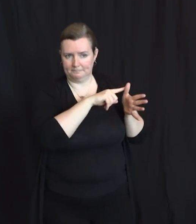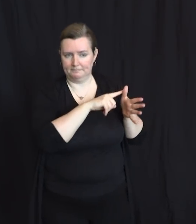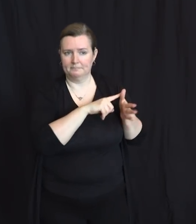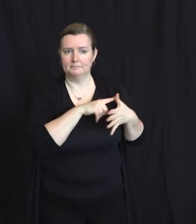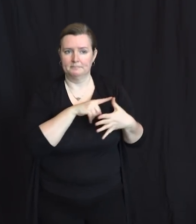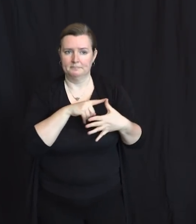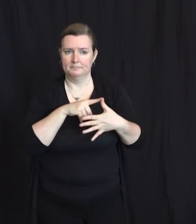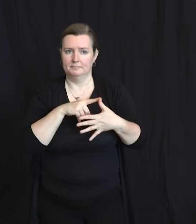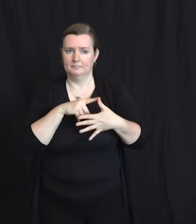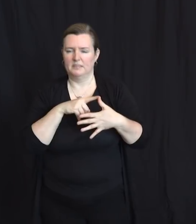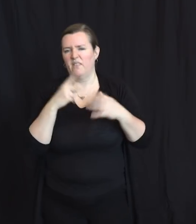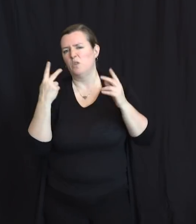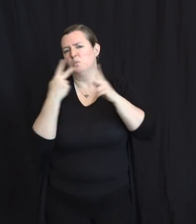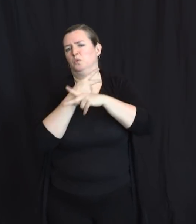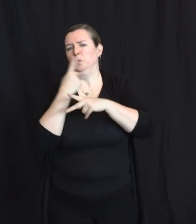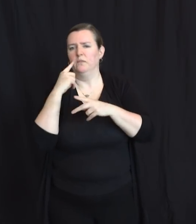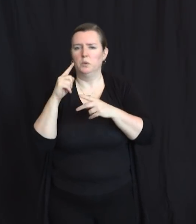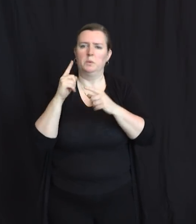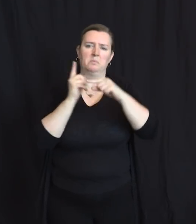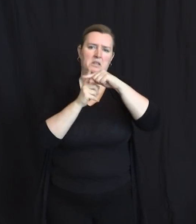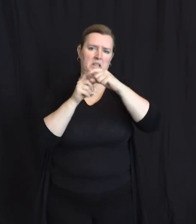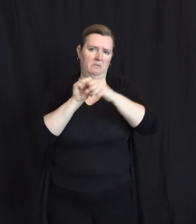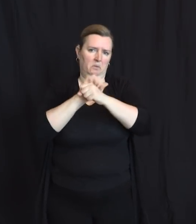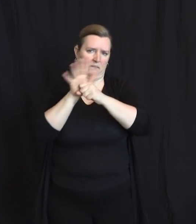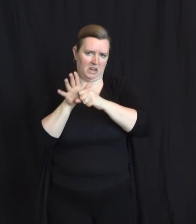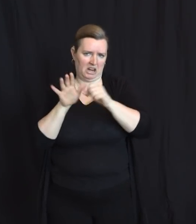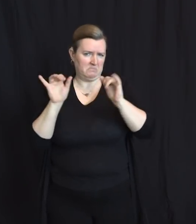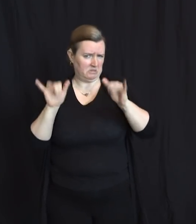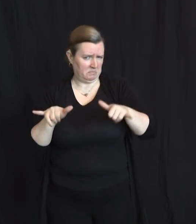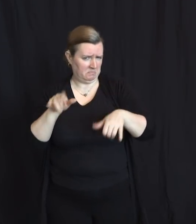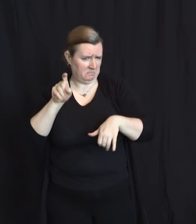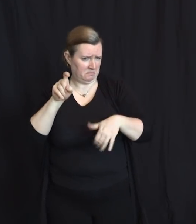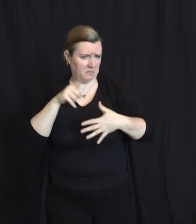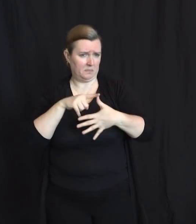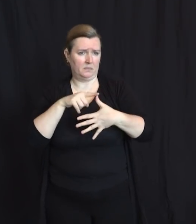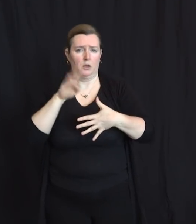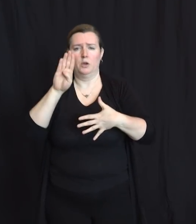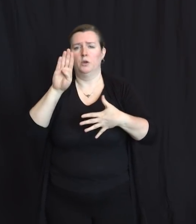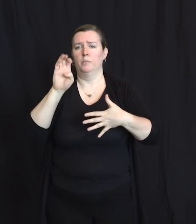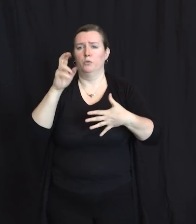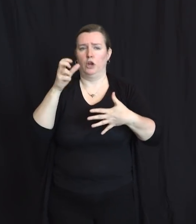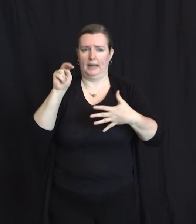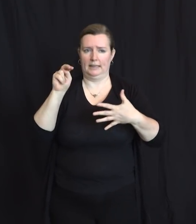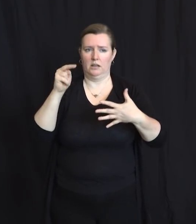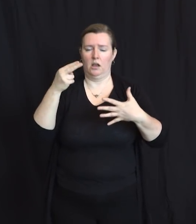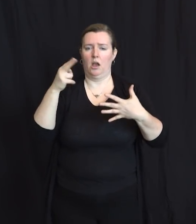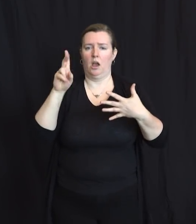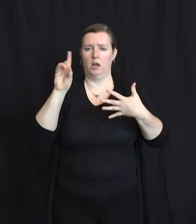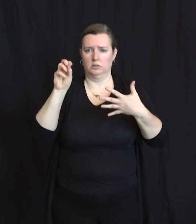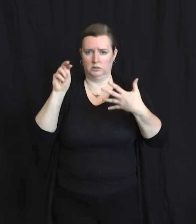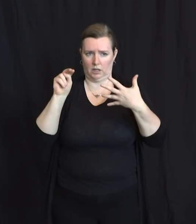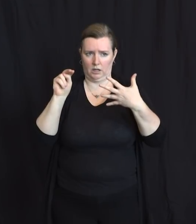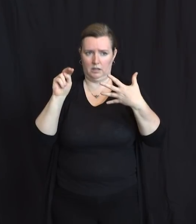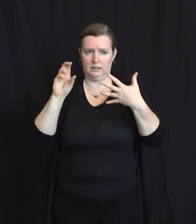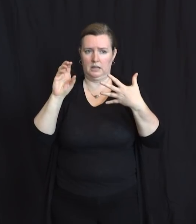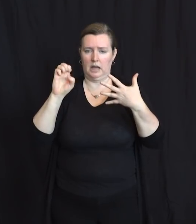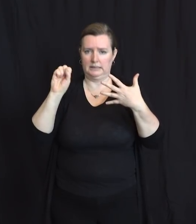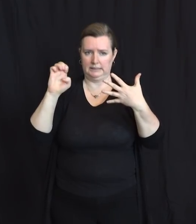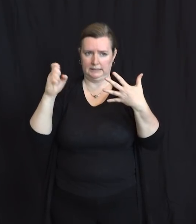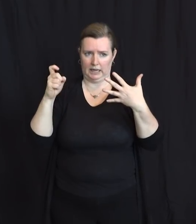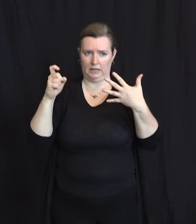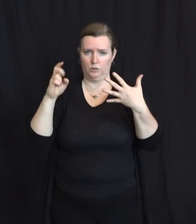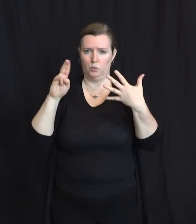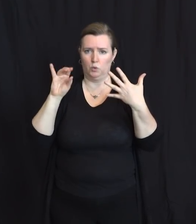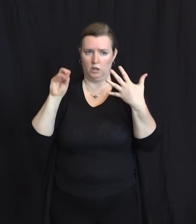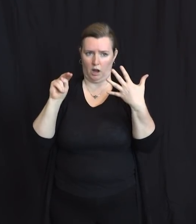for positive results, and that's in order: Bergen, Hudson, Essex, Union, Passaic,